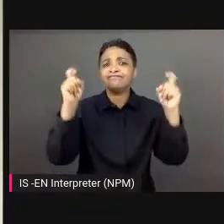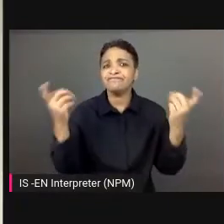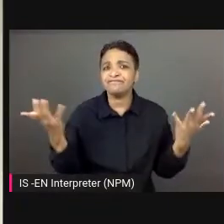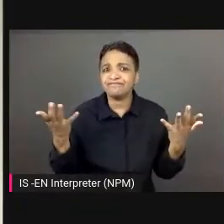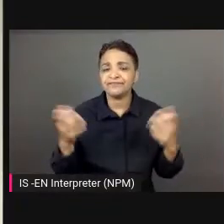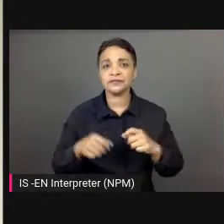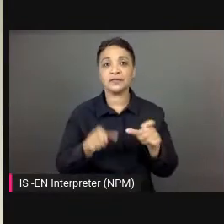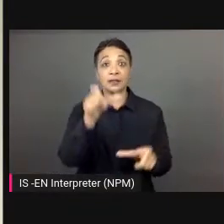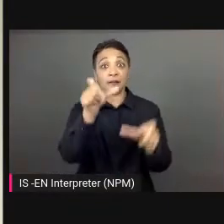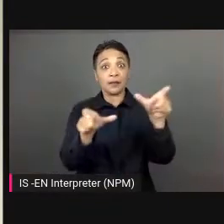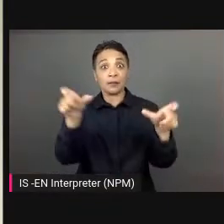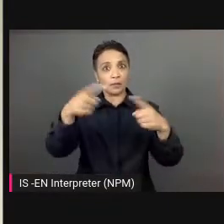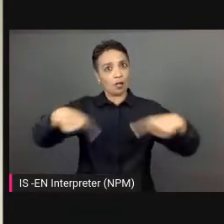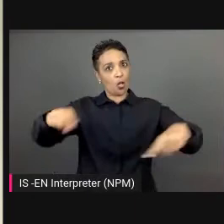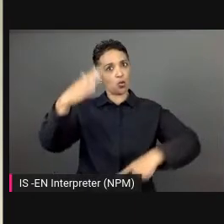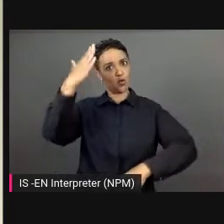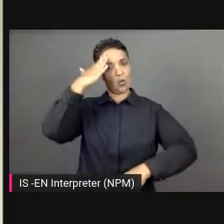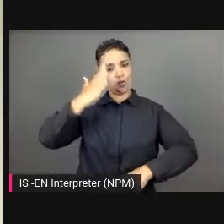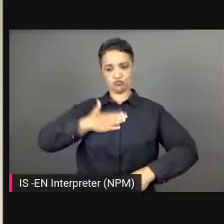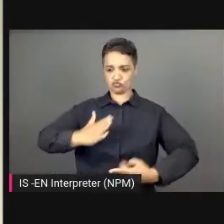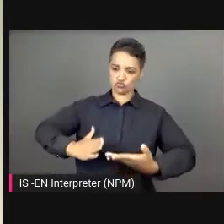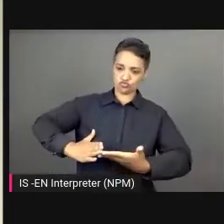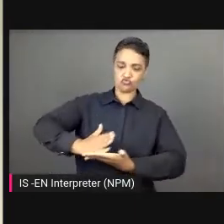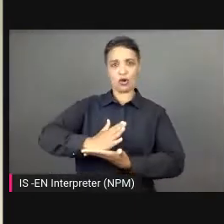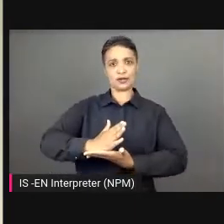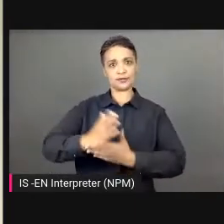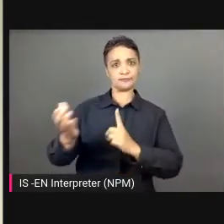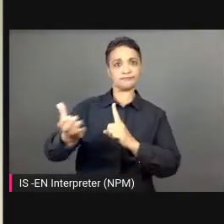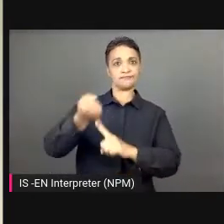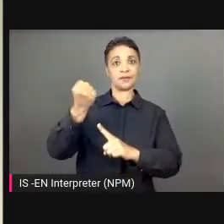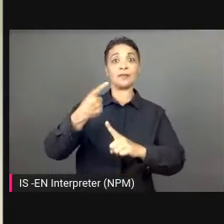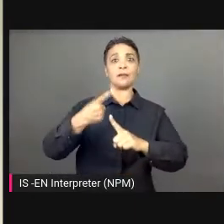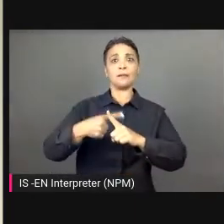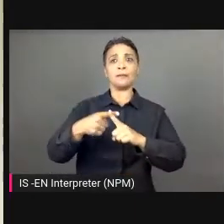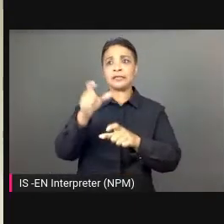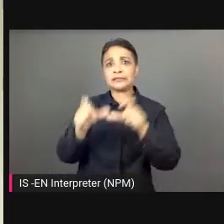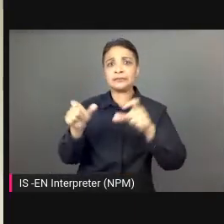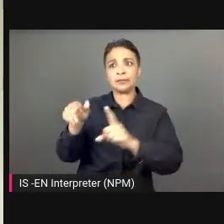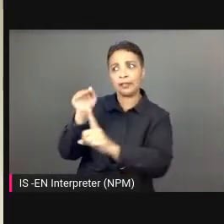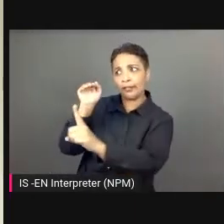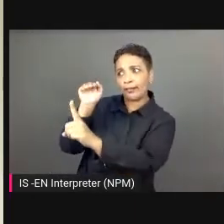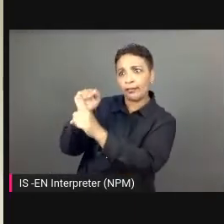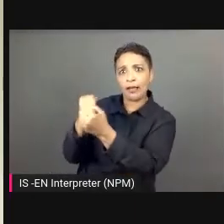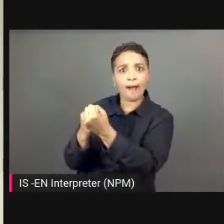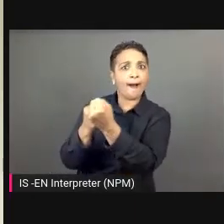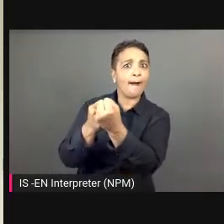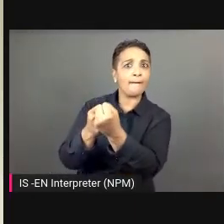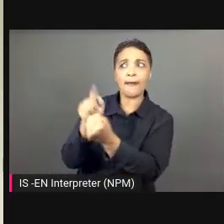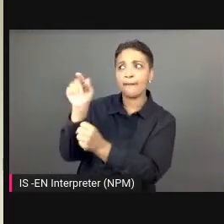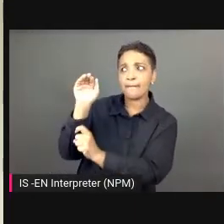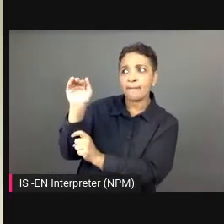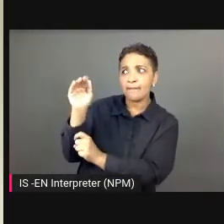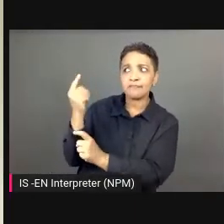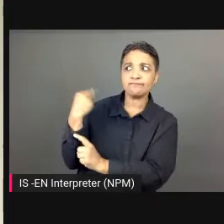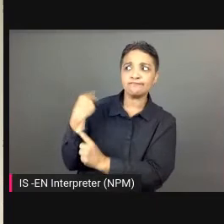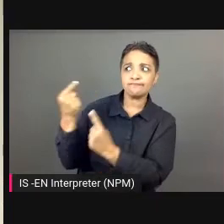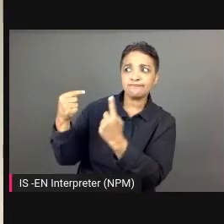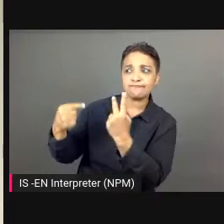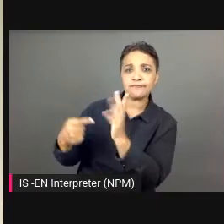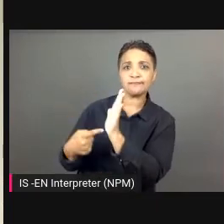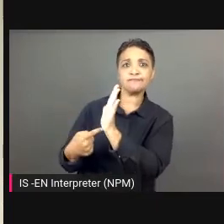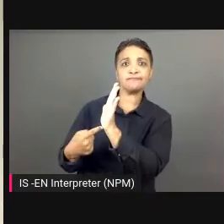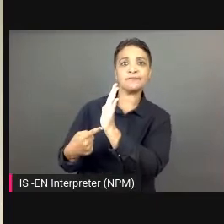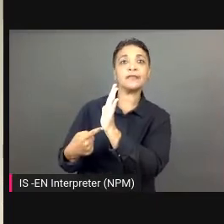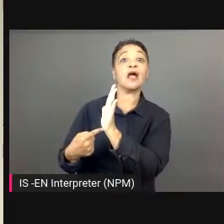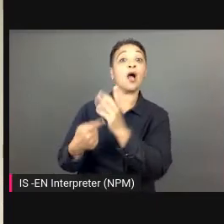and exercising their rights and how humanitarians can be held to account. We will explore this from 3 different but